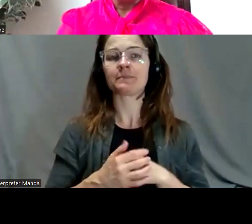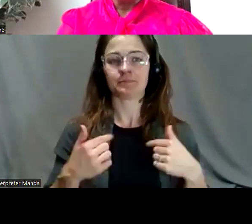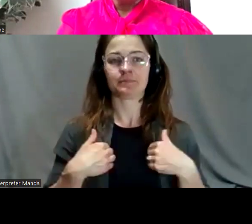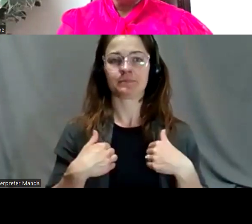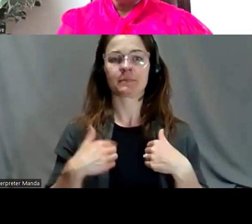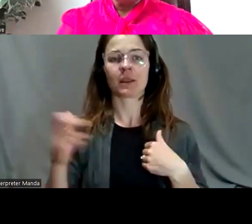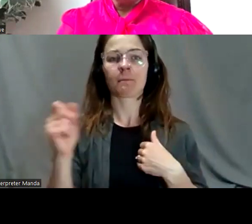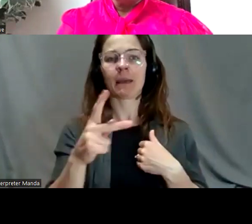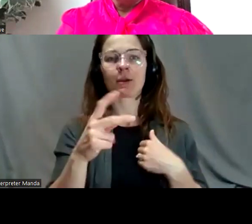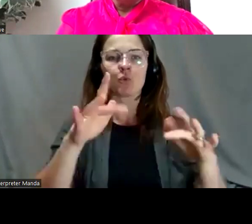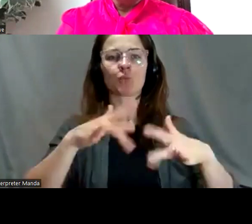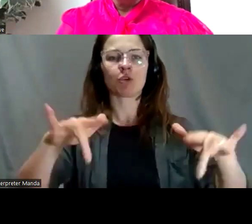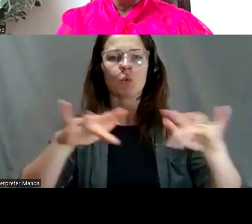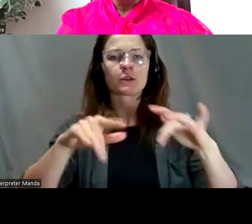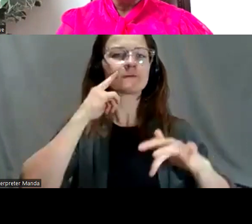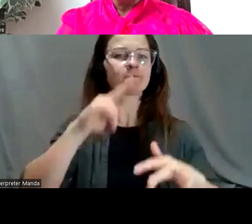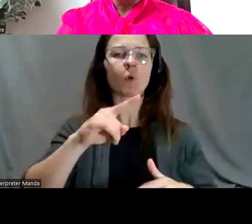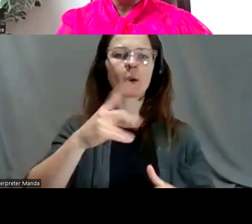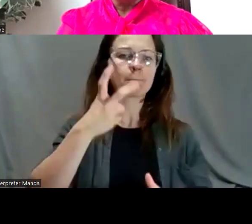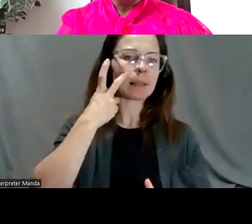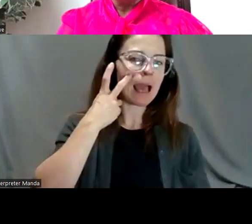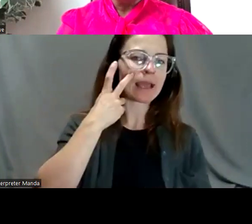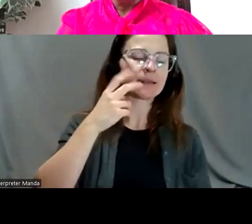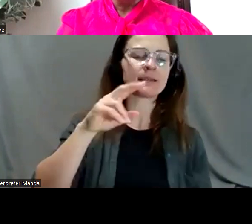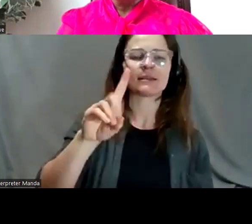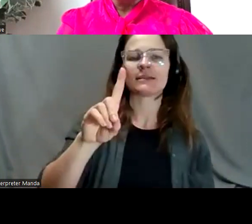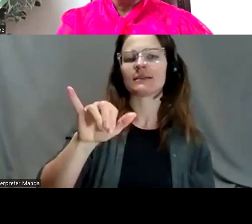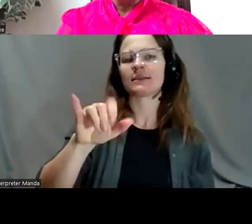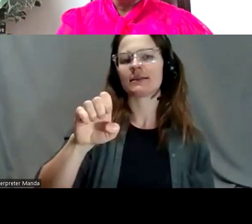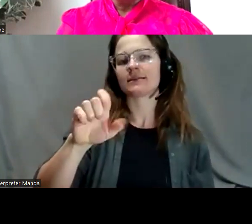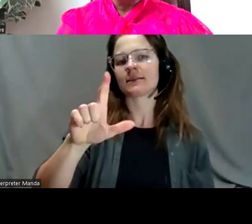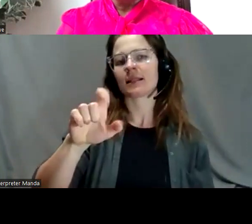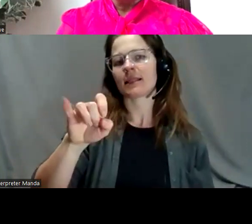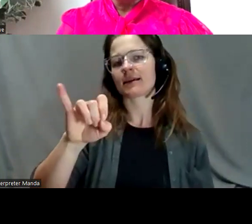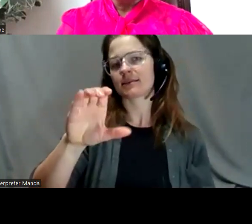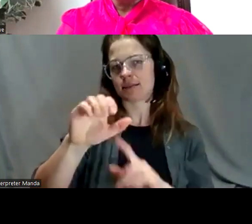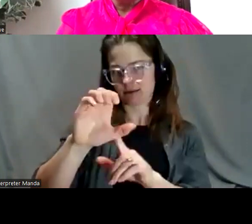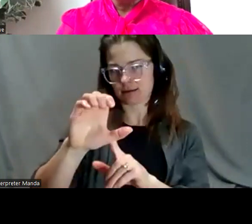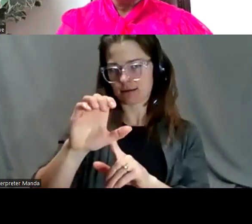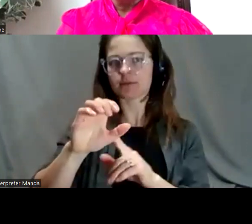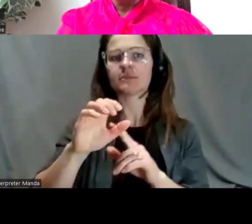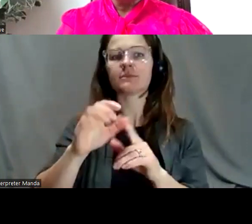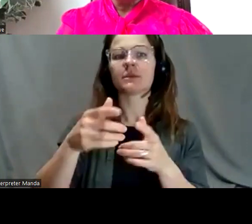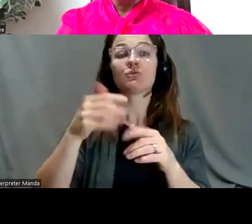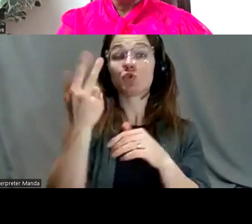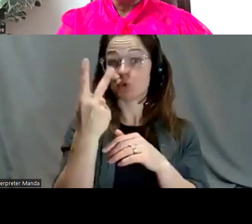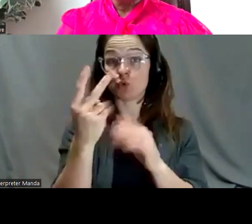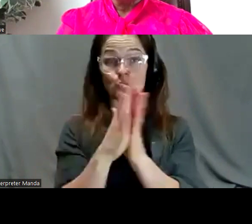for the Blind and Dyslexic, now Learning Ally, sent them 2 copies of the book, had the book recorded.